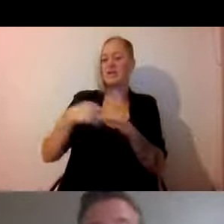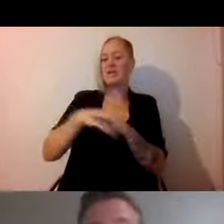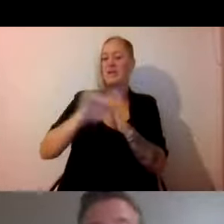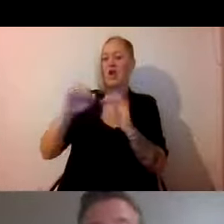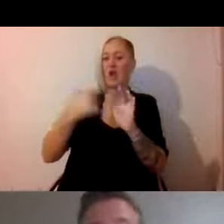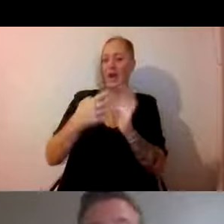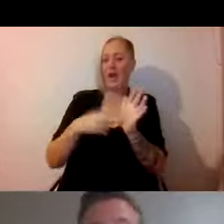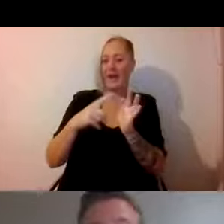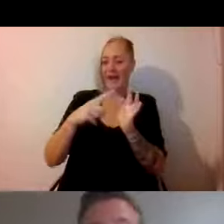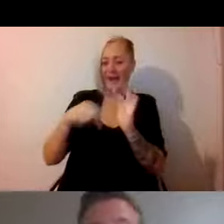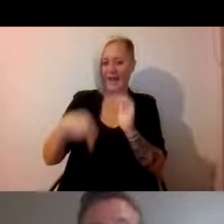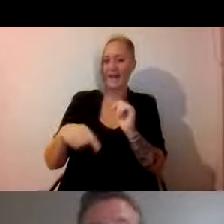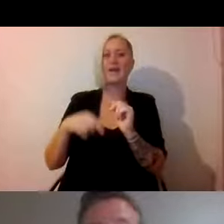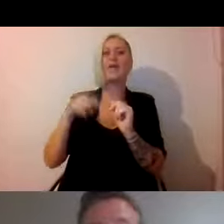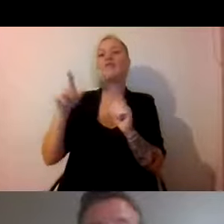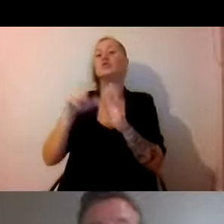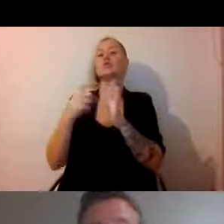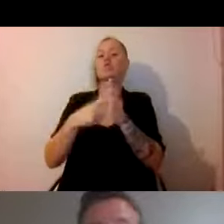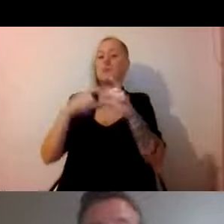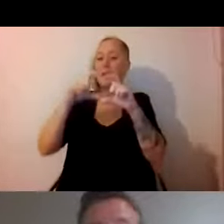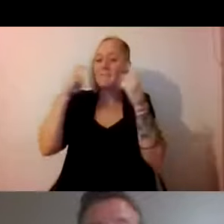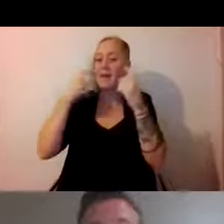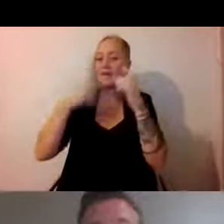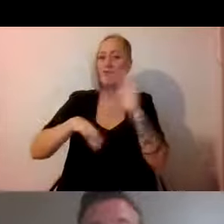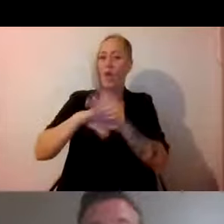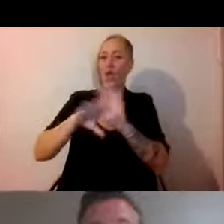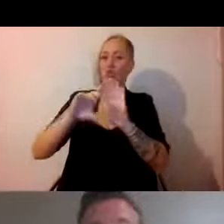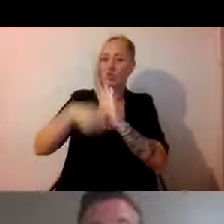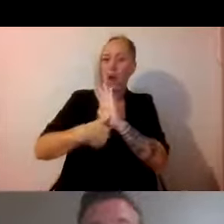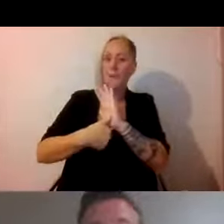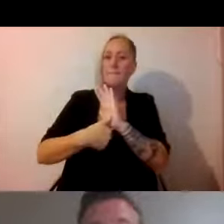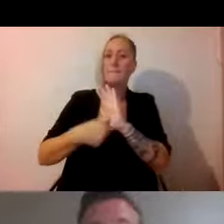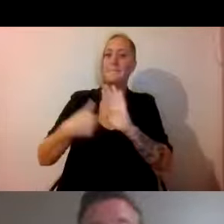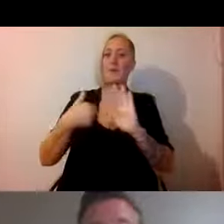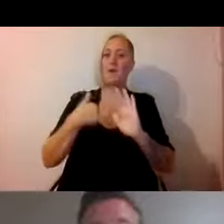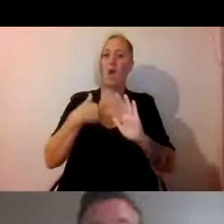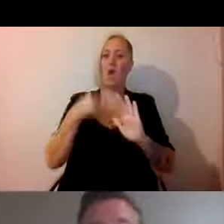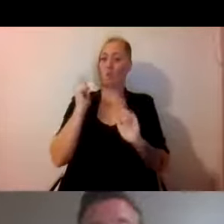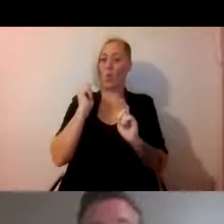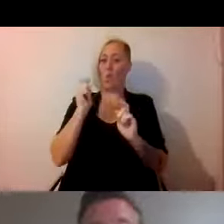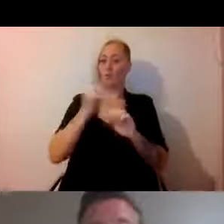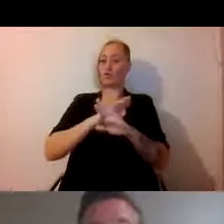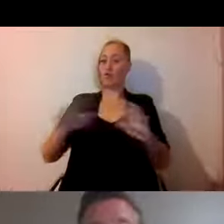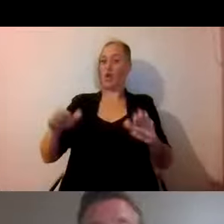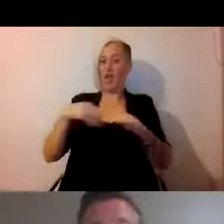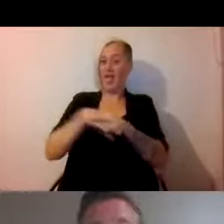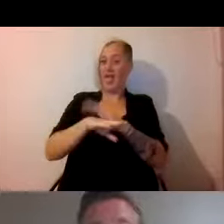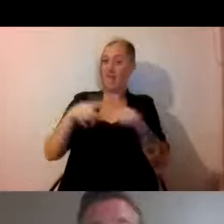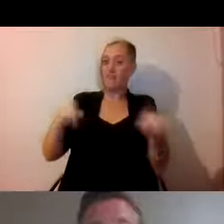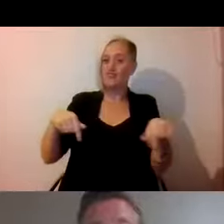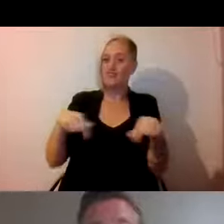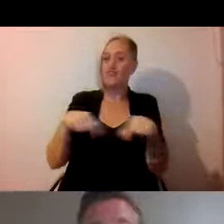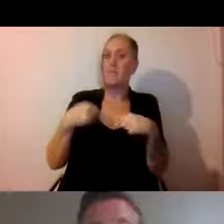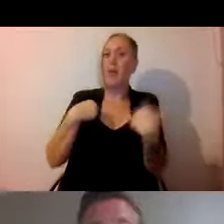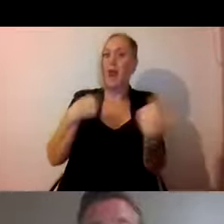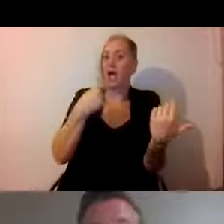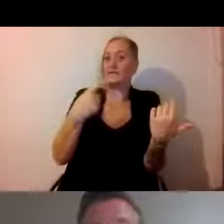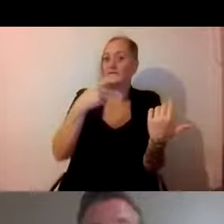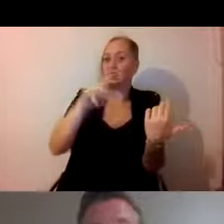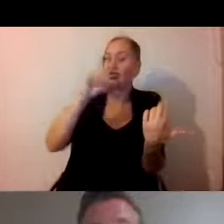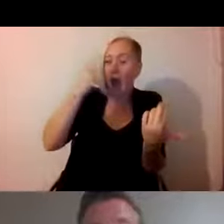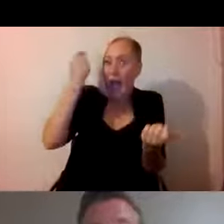who was doing that injection had a mask on the entire time. And I was almost not allowed into that room. And I said, no, she won't be able to understand you